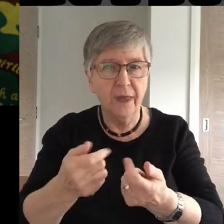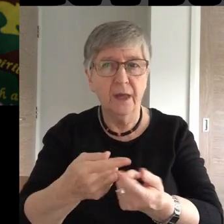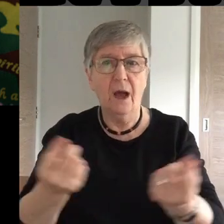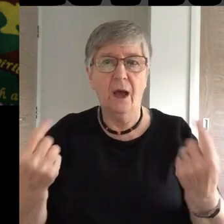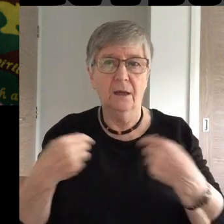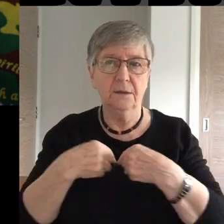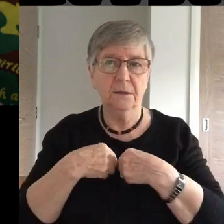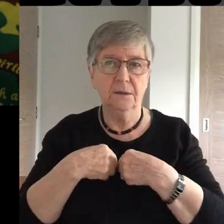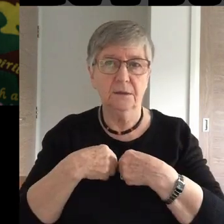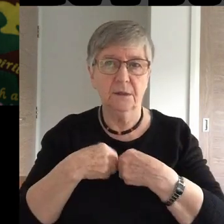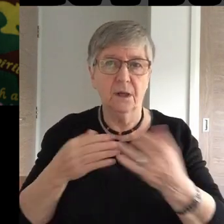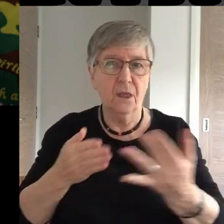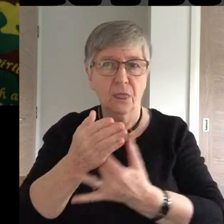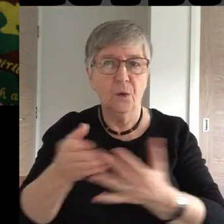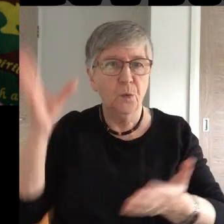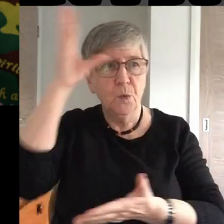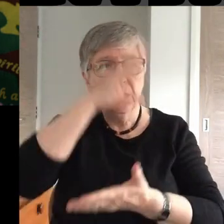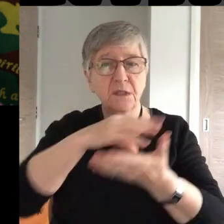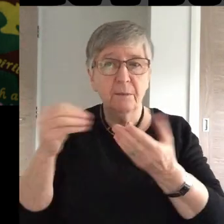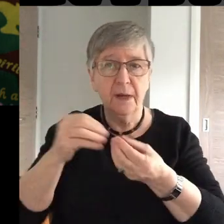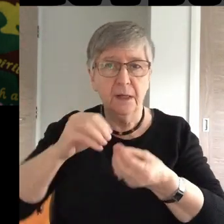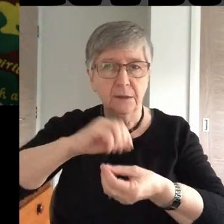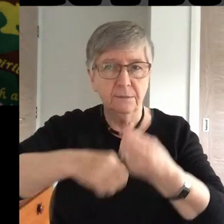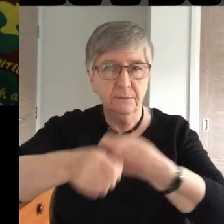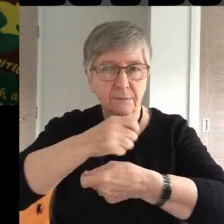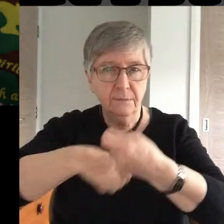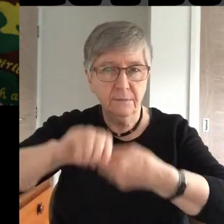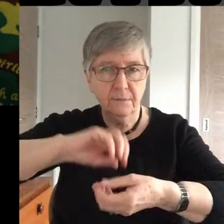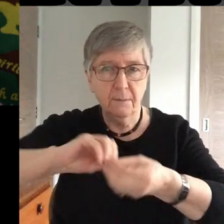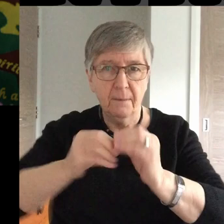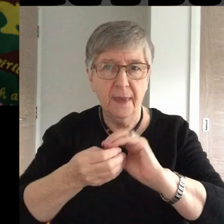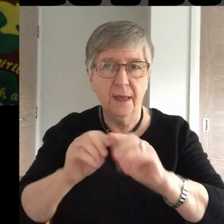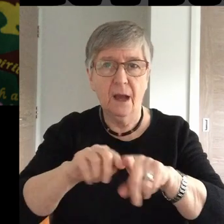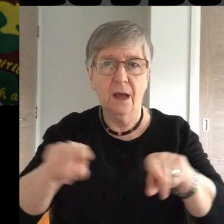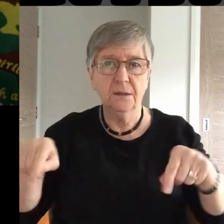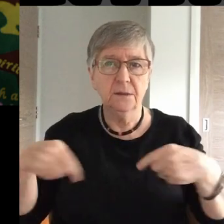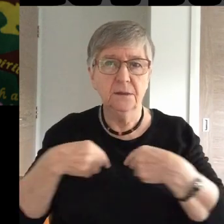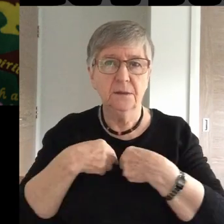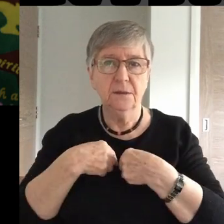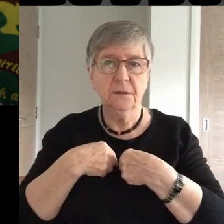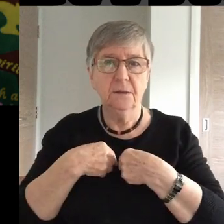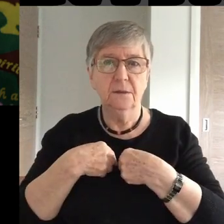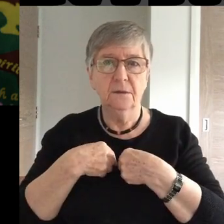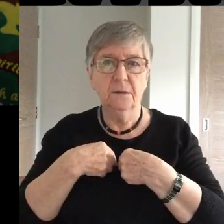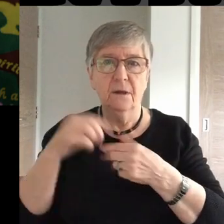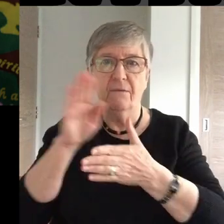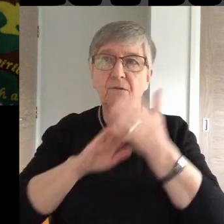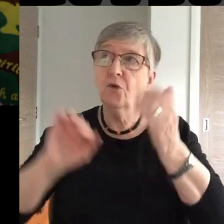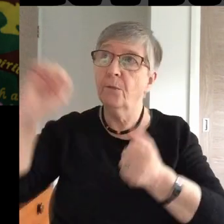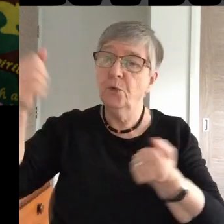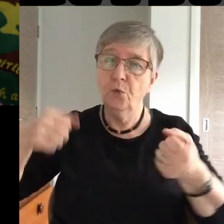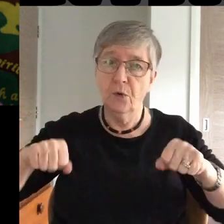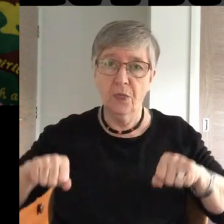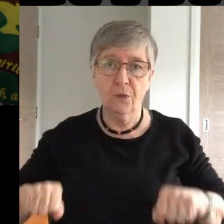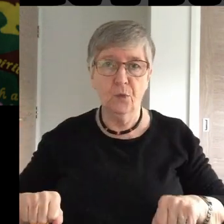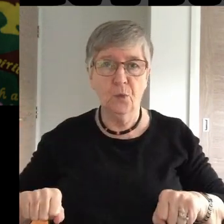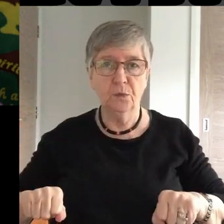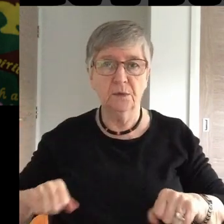By your spirit, remold and reshape us. From your throne, fill